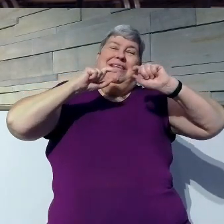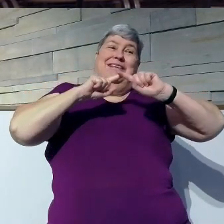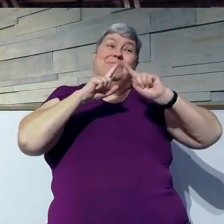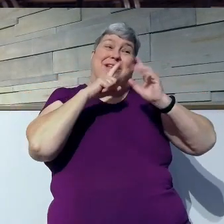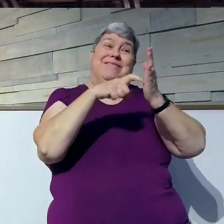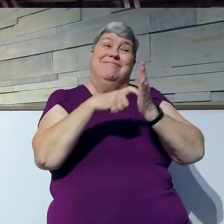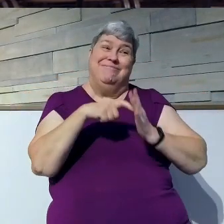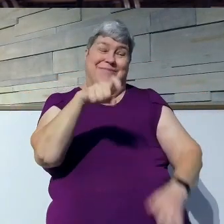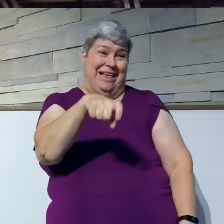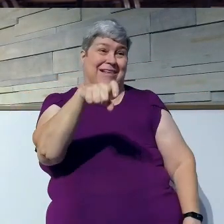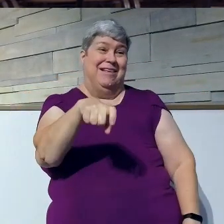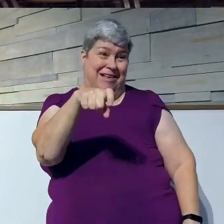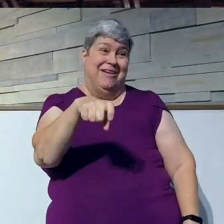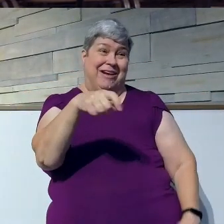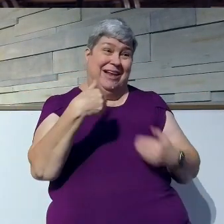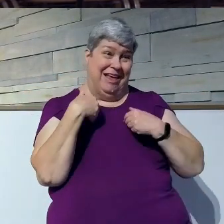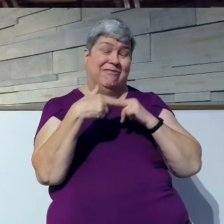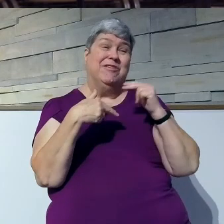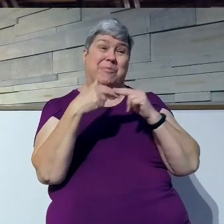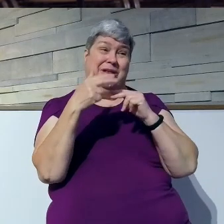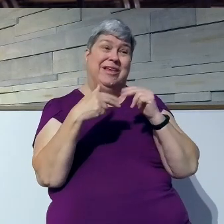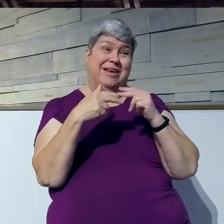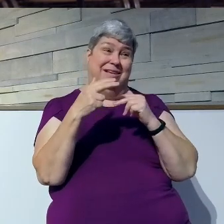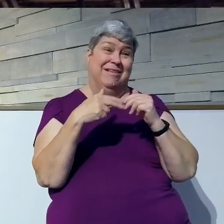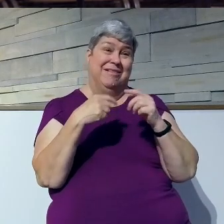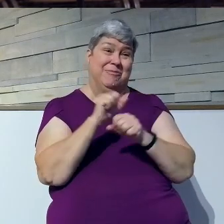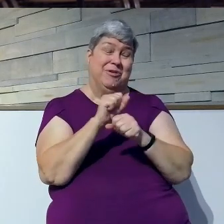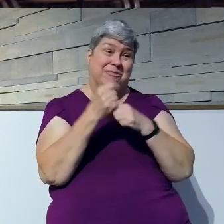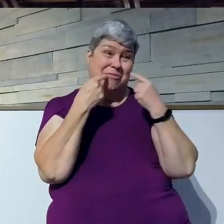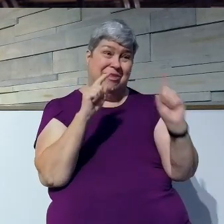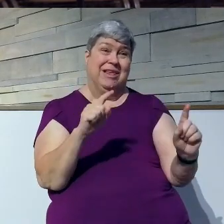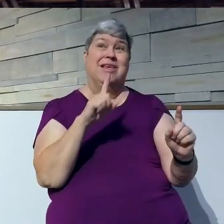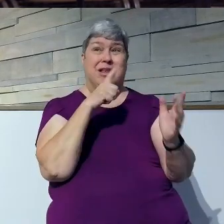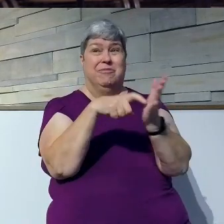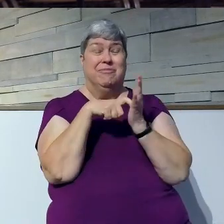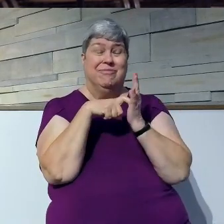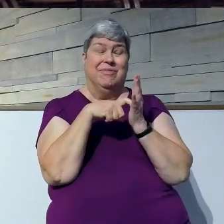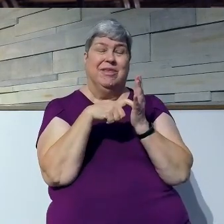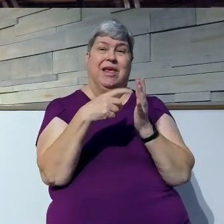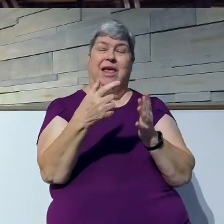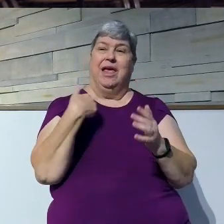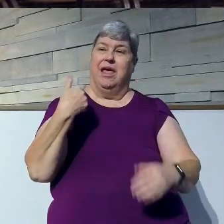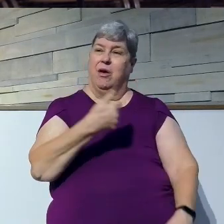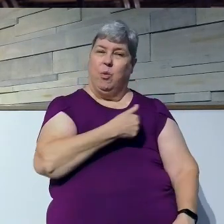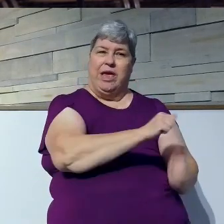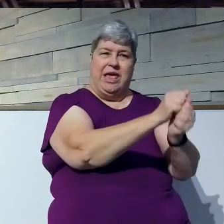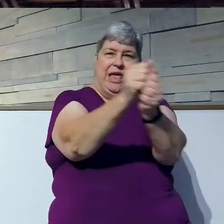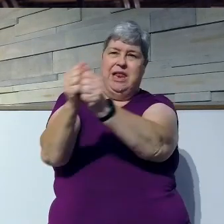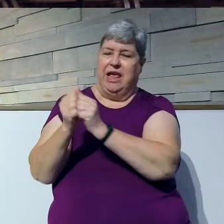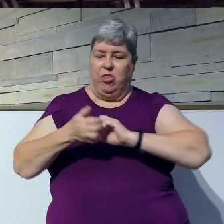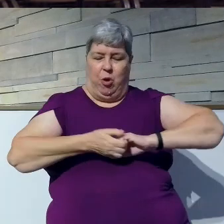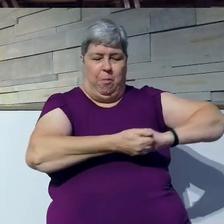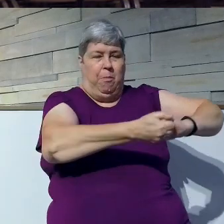it is necessary, isn't it? It is very necessary. And as one another, we